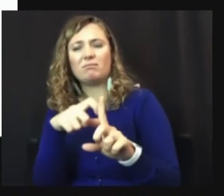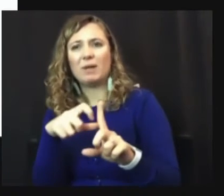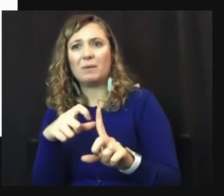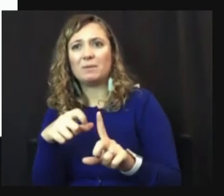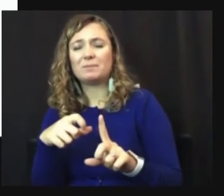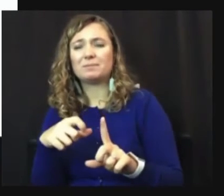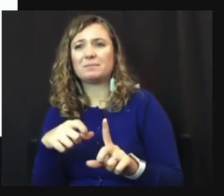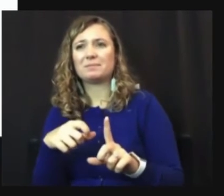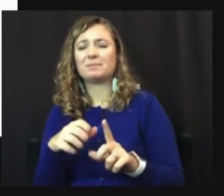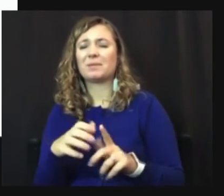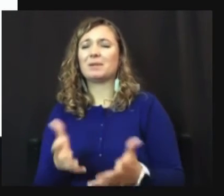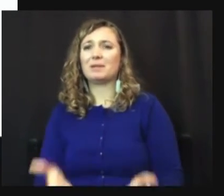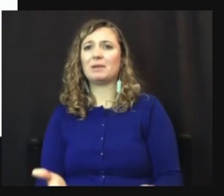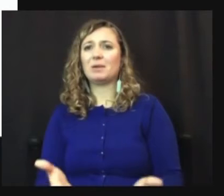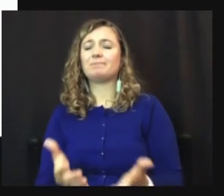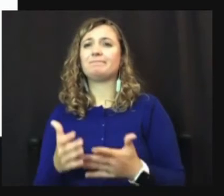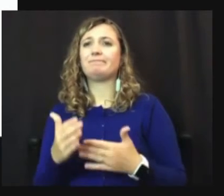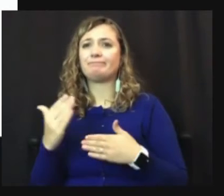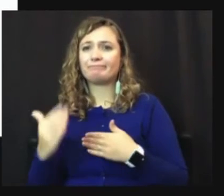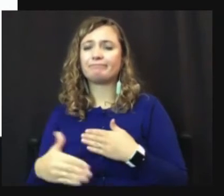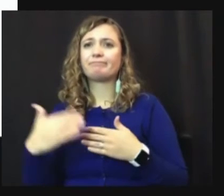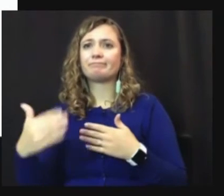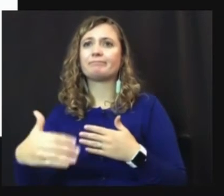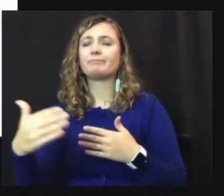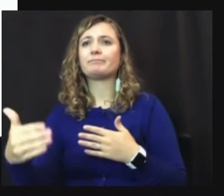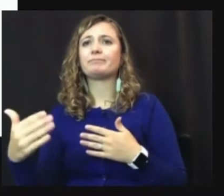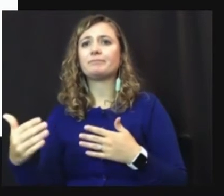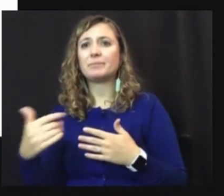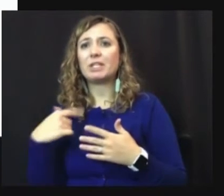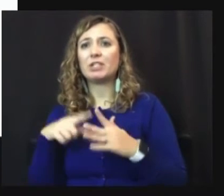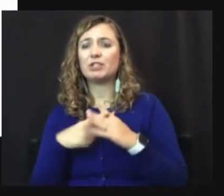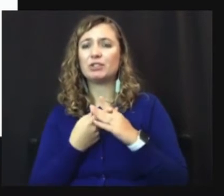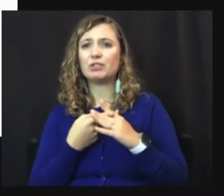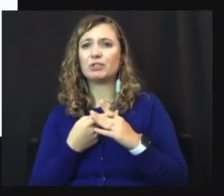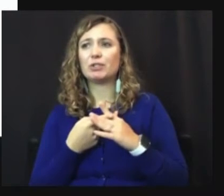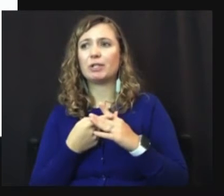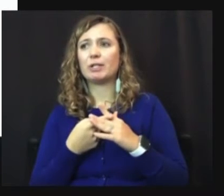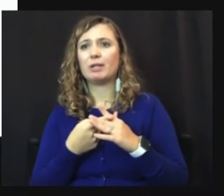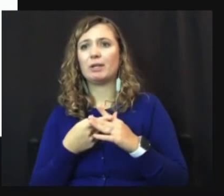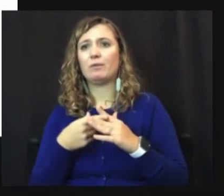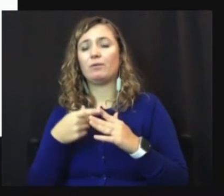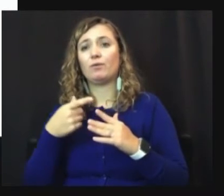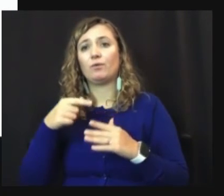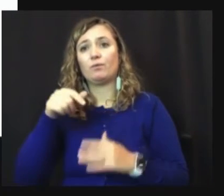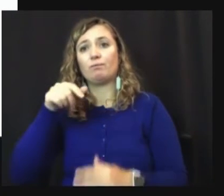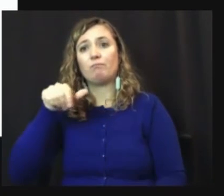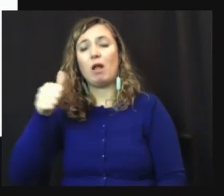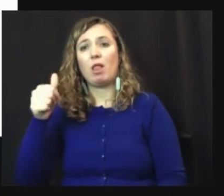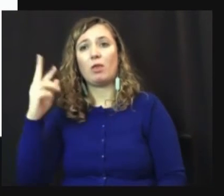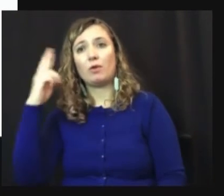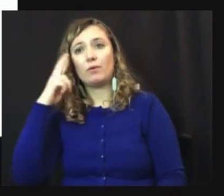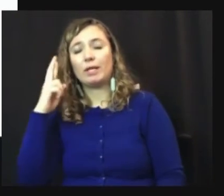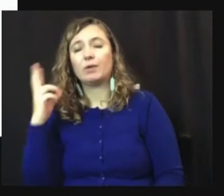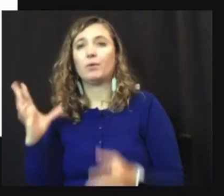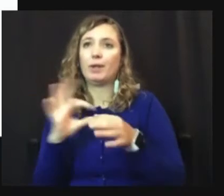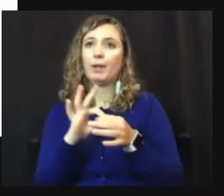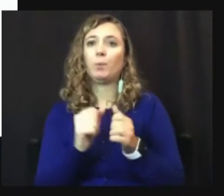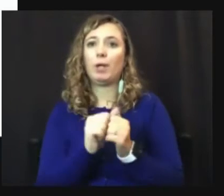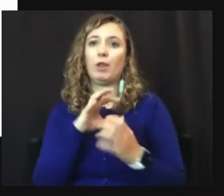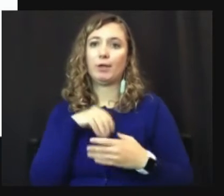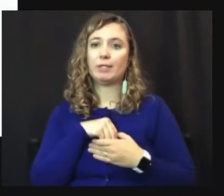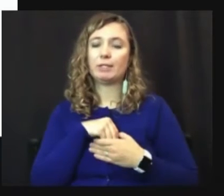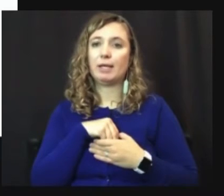So over time, I started, for many other reasons with relation to my autism and being